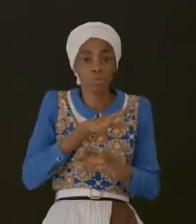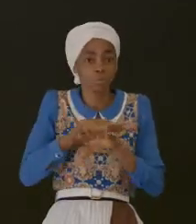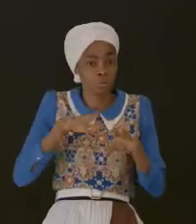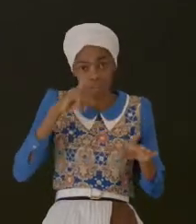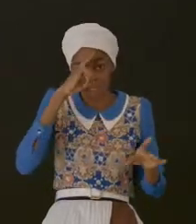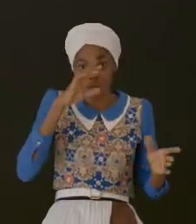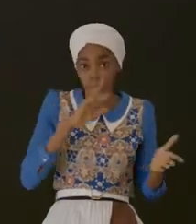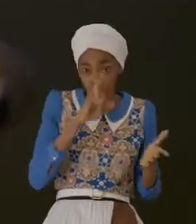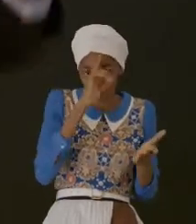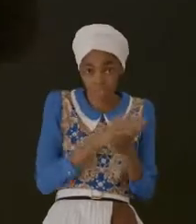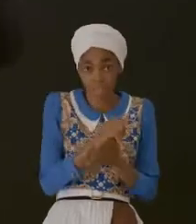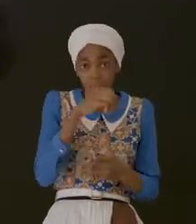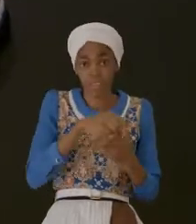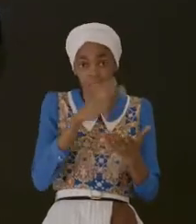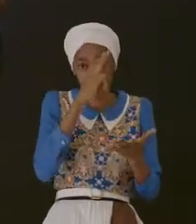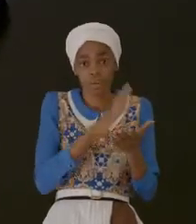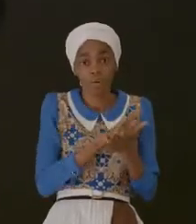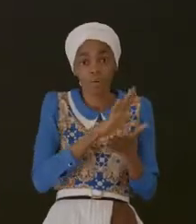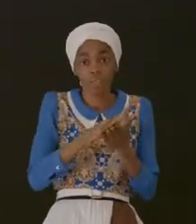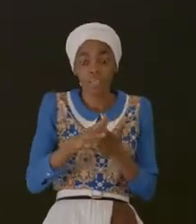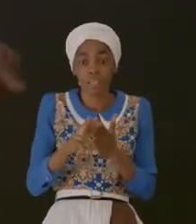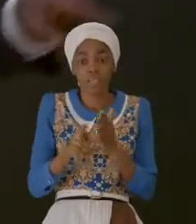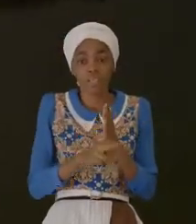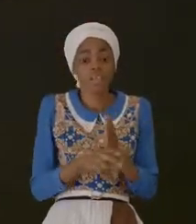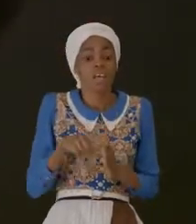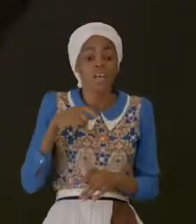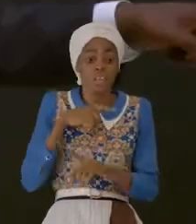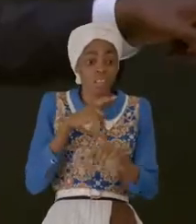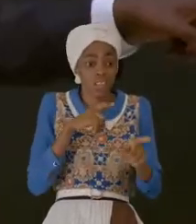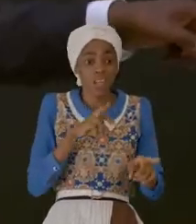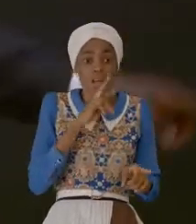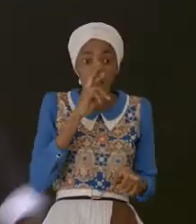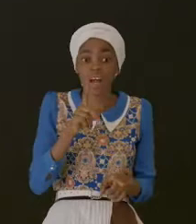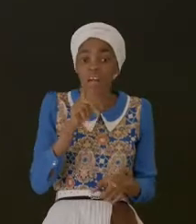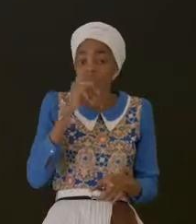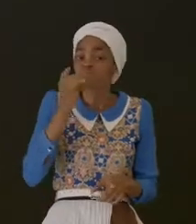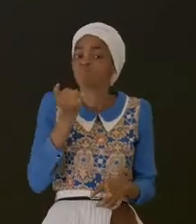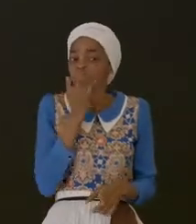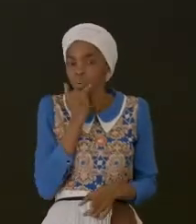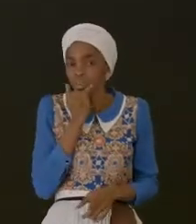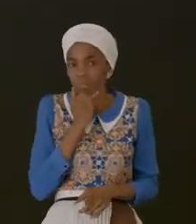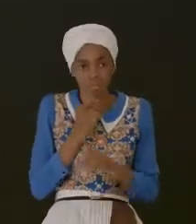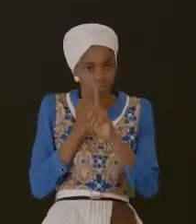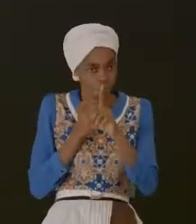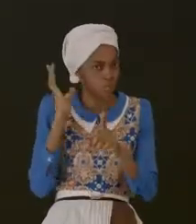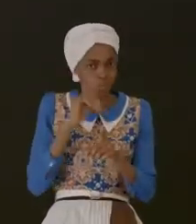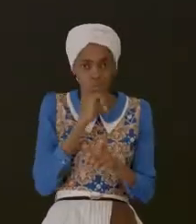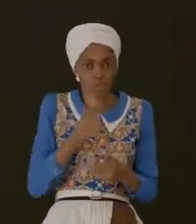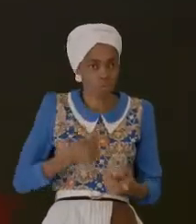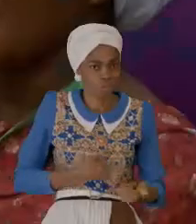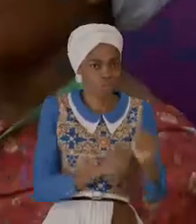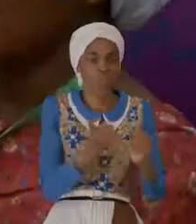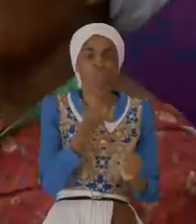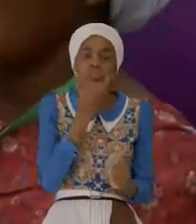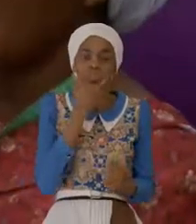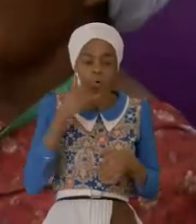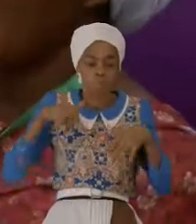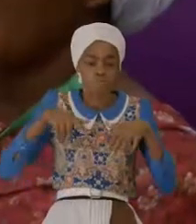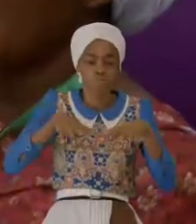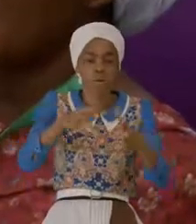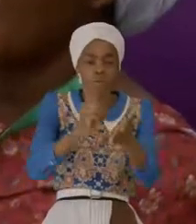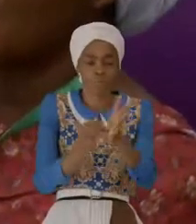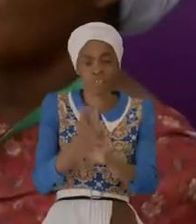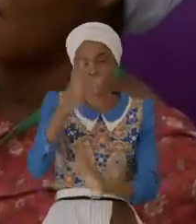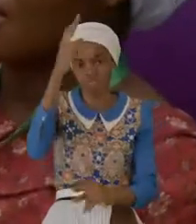in Holiness they are wrong you will not follow the wrong crowd